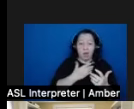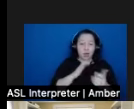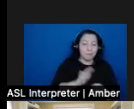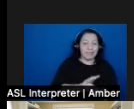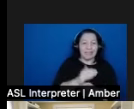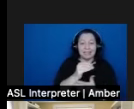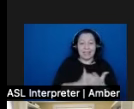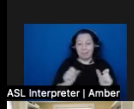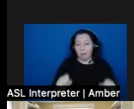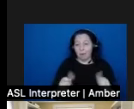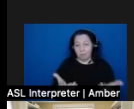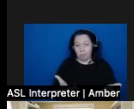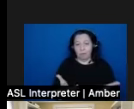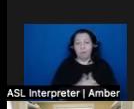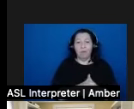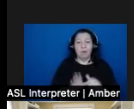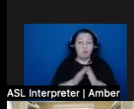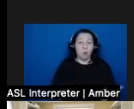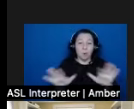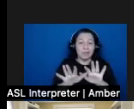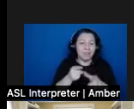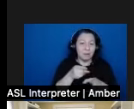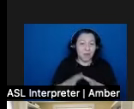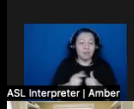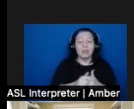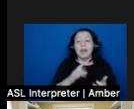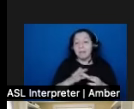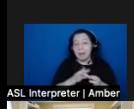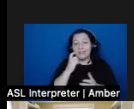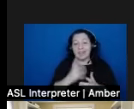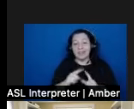holistic professionals, I mentioned dentists, but